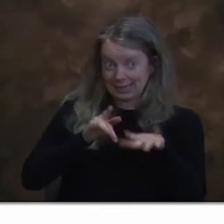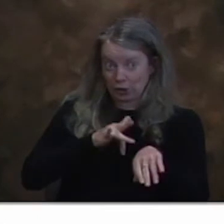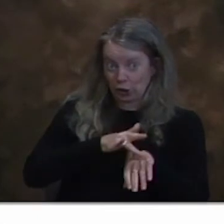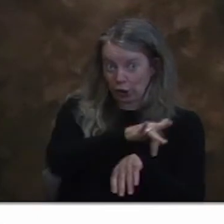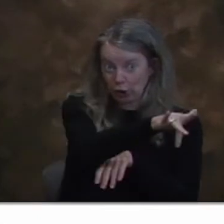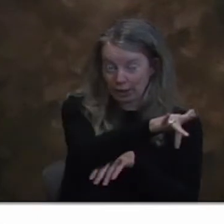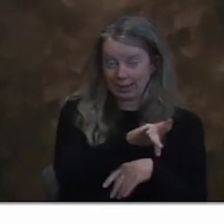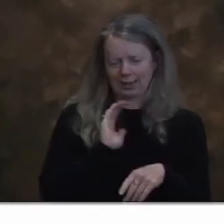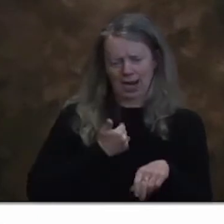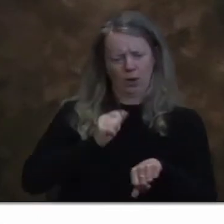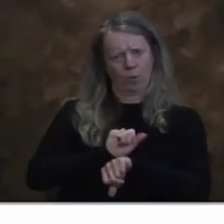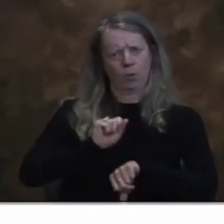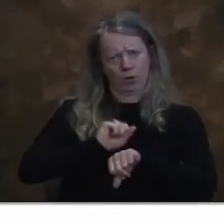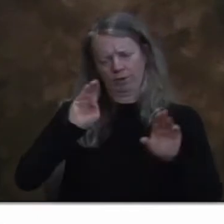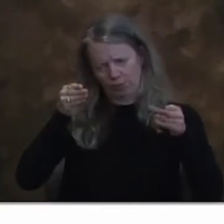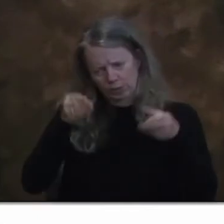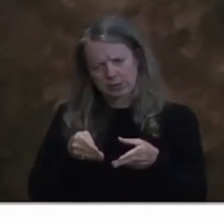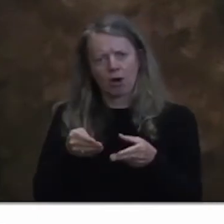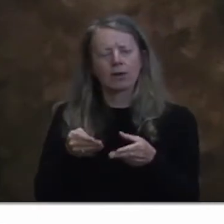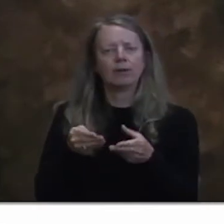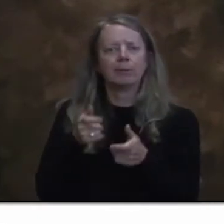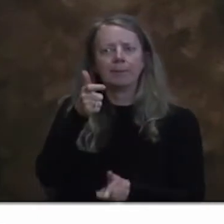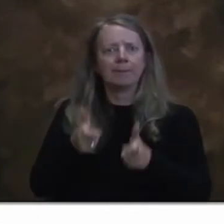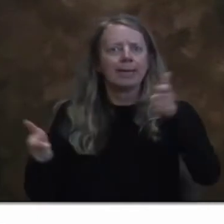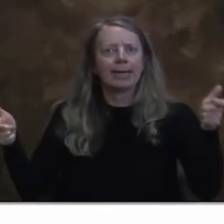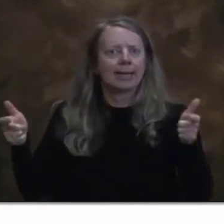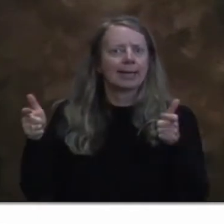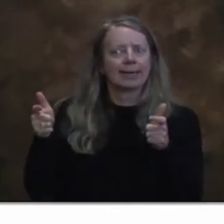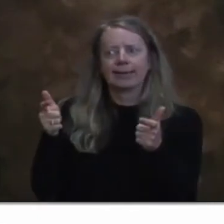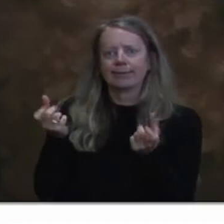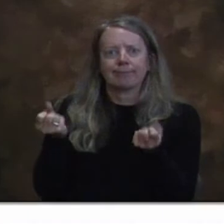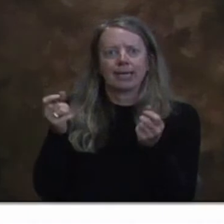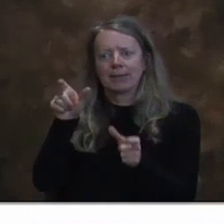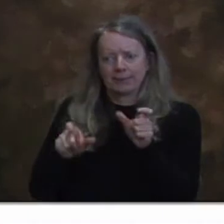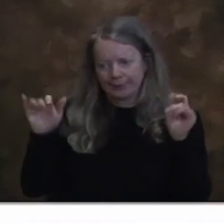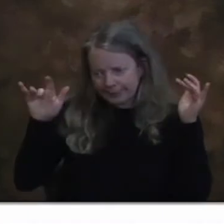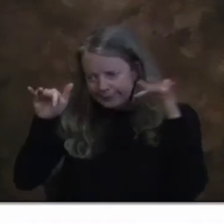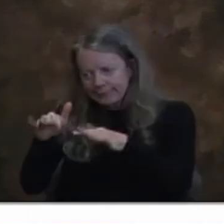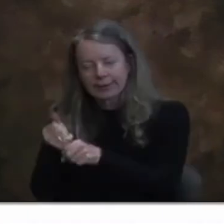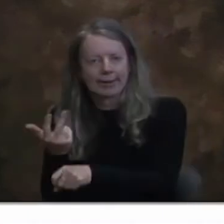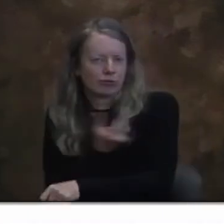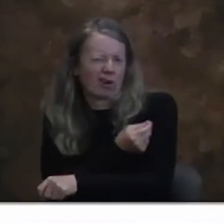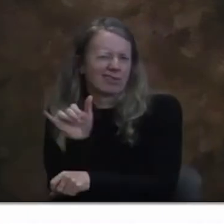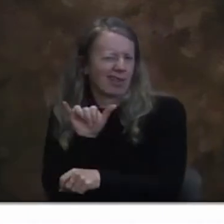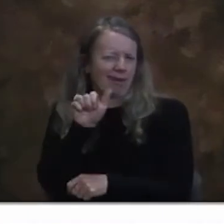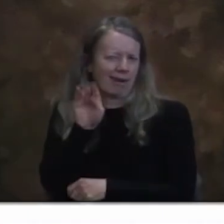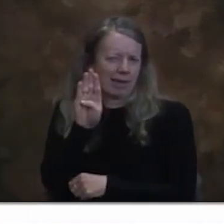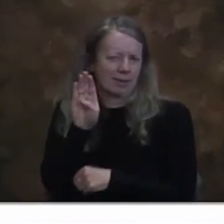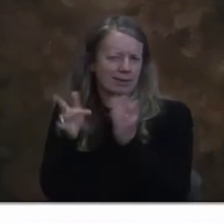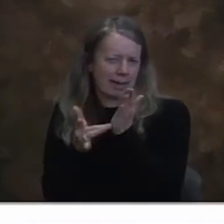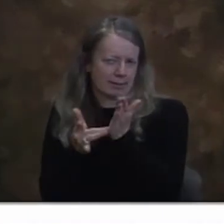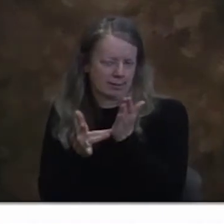state were centered on mass vaccination sites like the one we had at AB Tech, we saw a greater disparity.